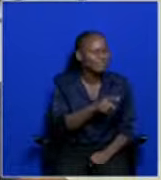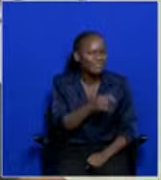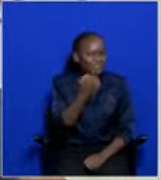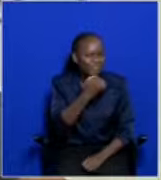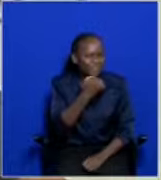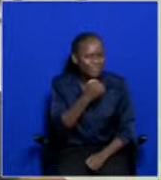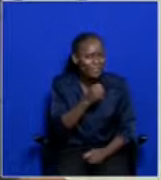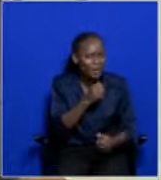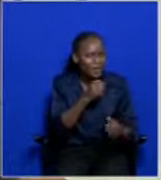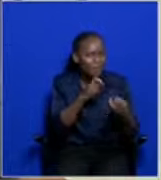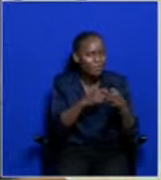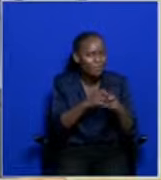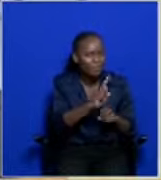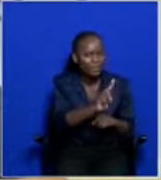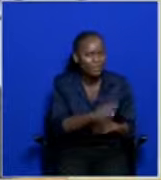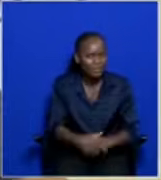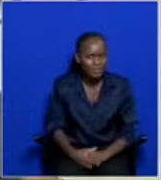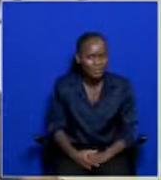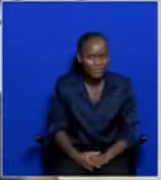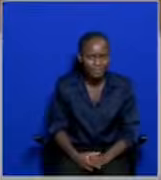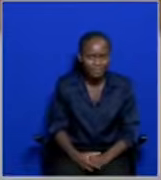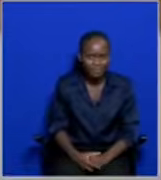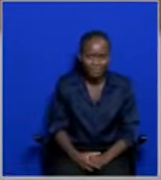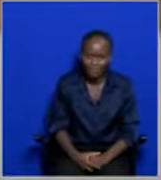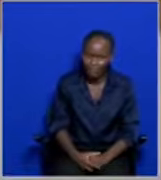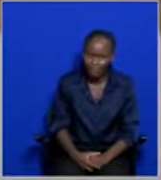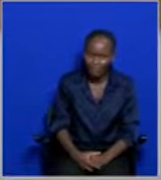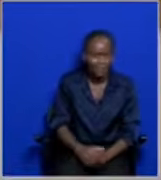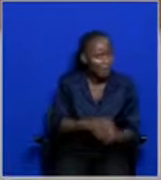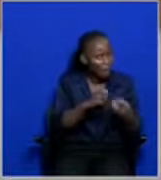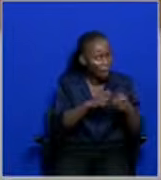Are you able to say more about the problems?